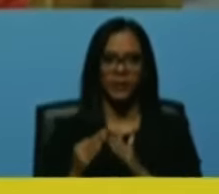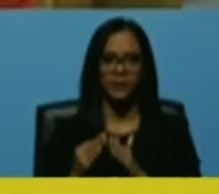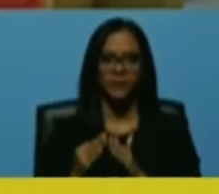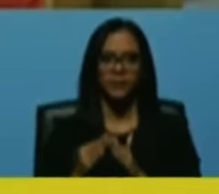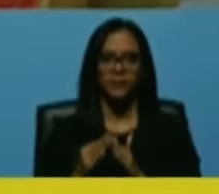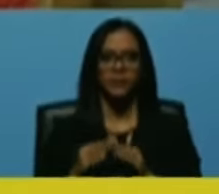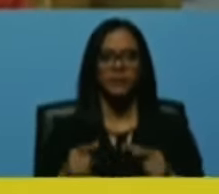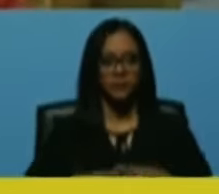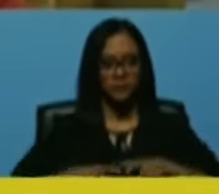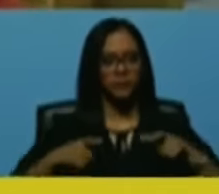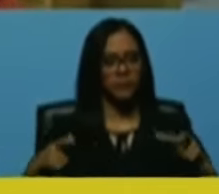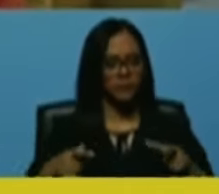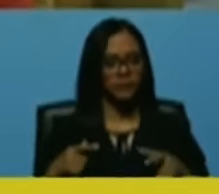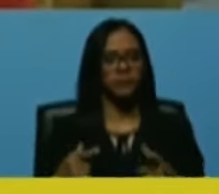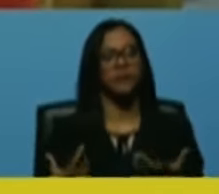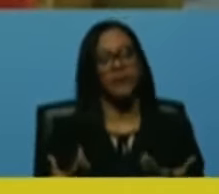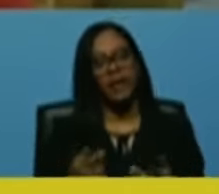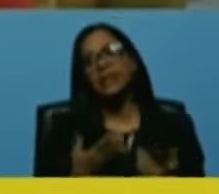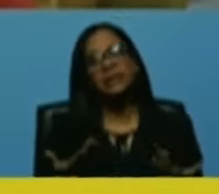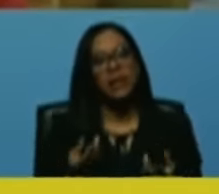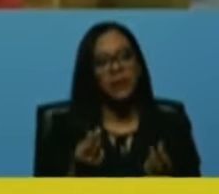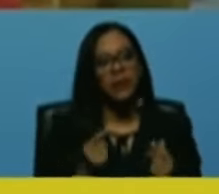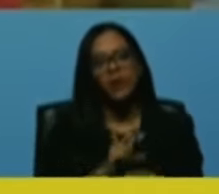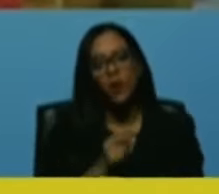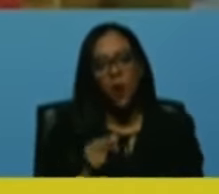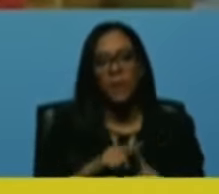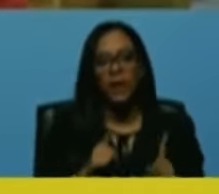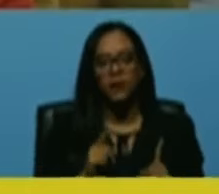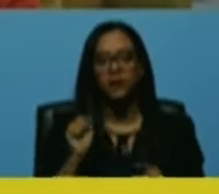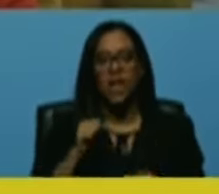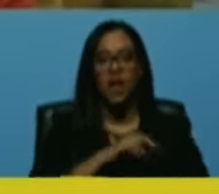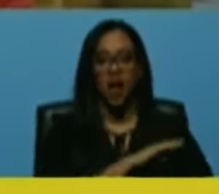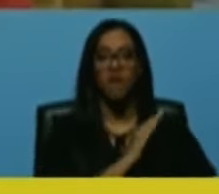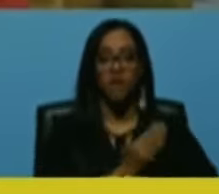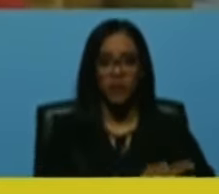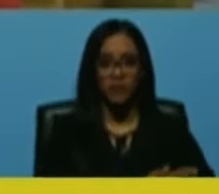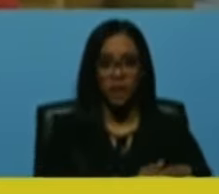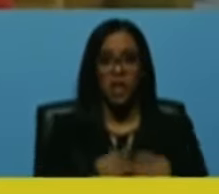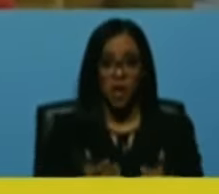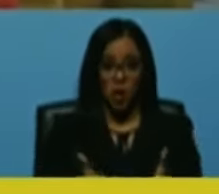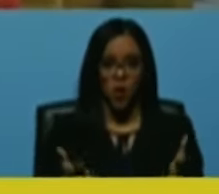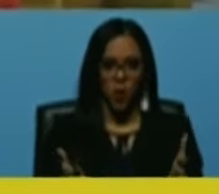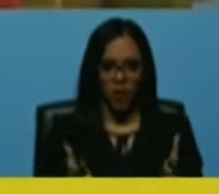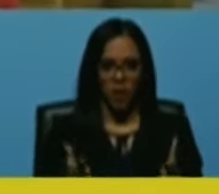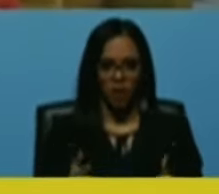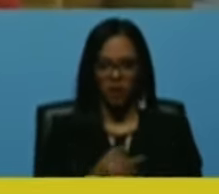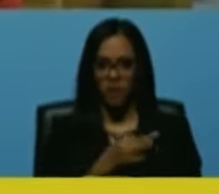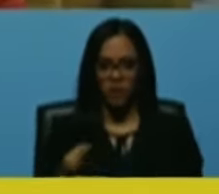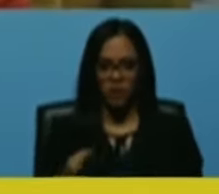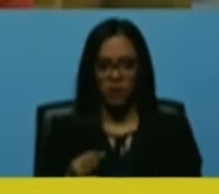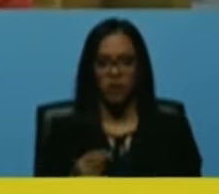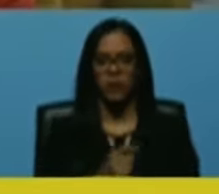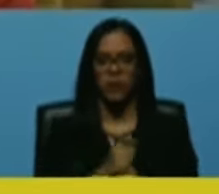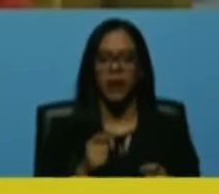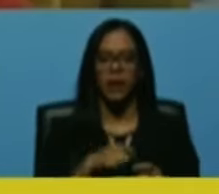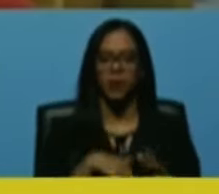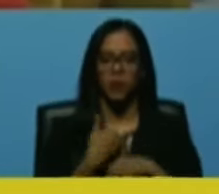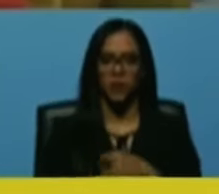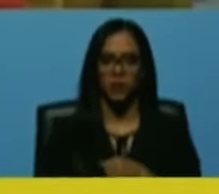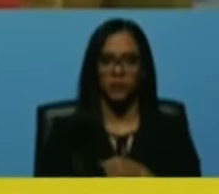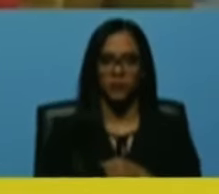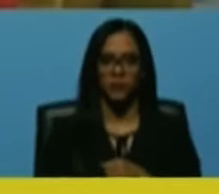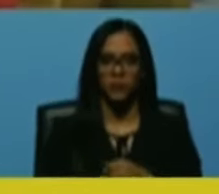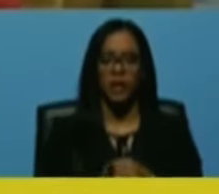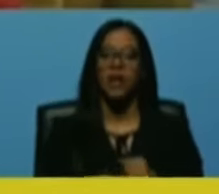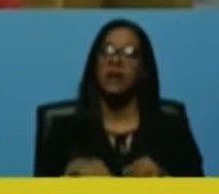has increased, not in the financial area, but the force to find and to achieve these